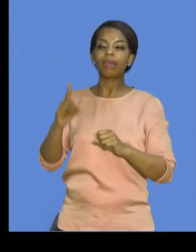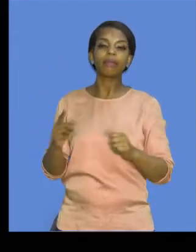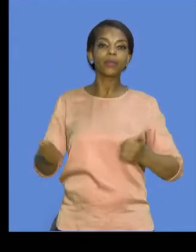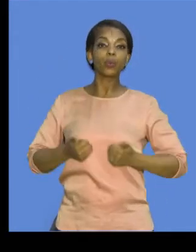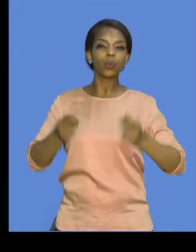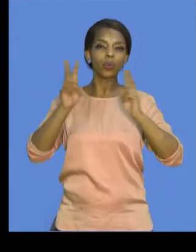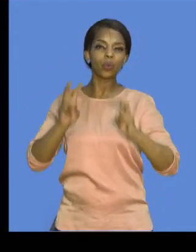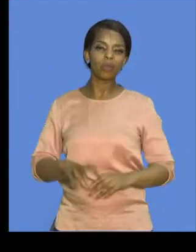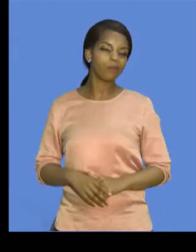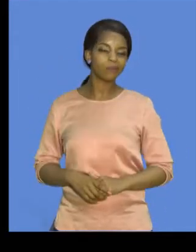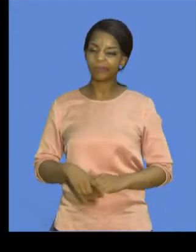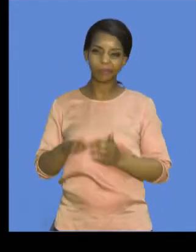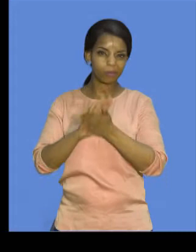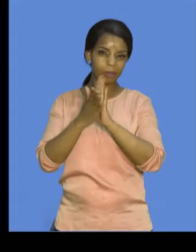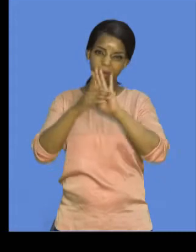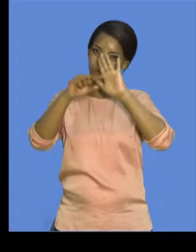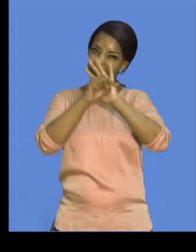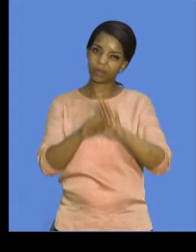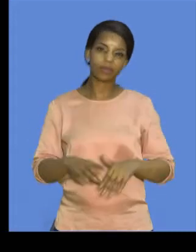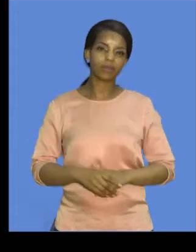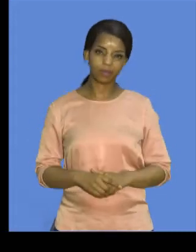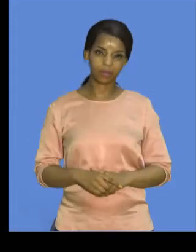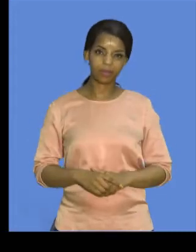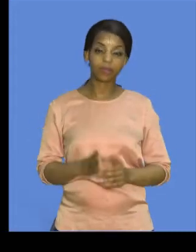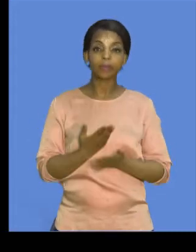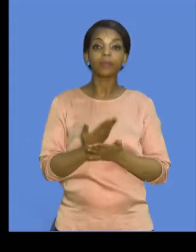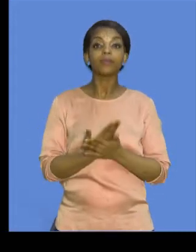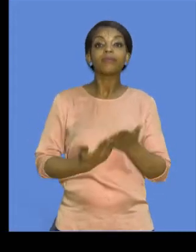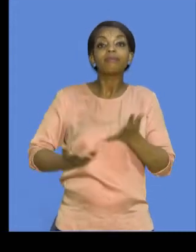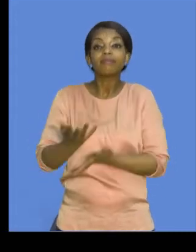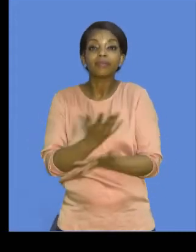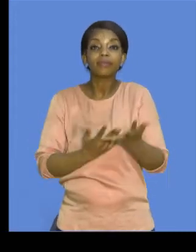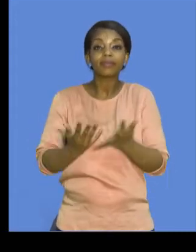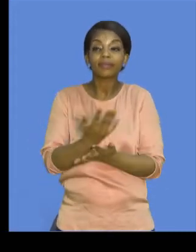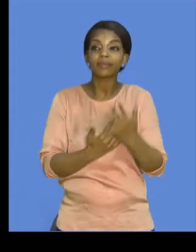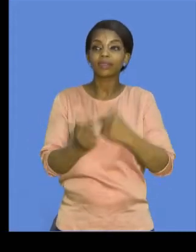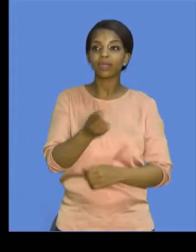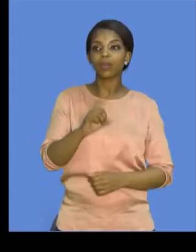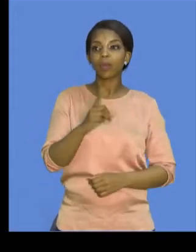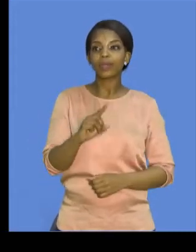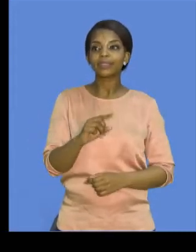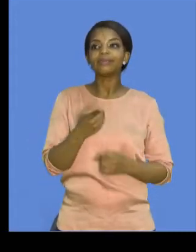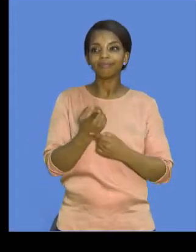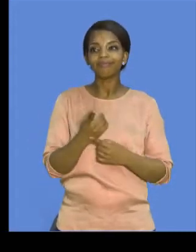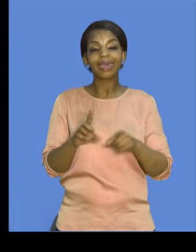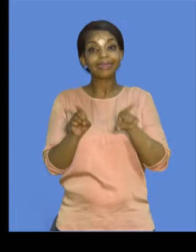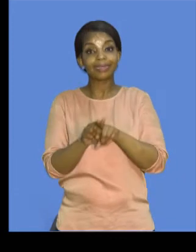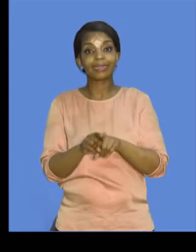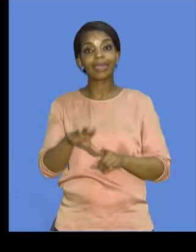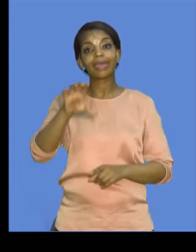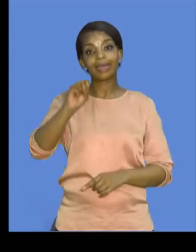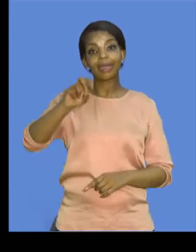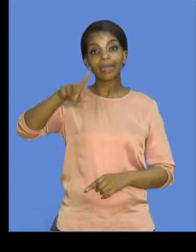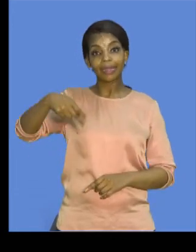be negative. So that has to do with the nature of charge. Now, we can talk of identical spheres. Now,